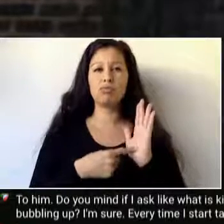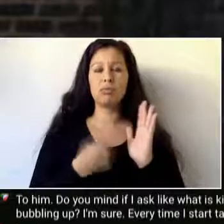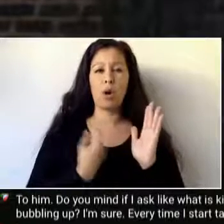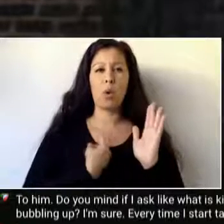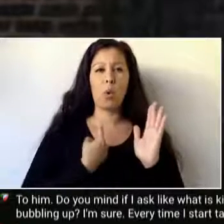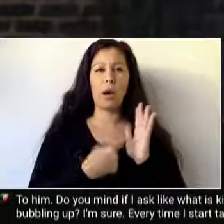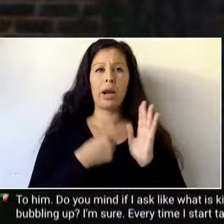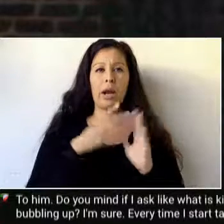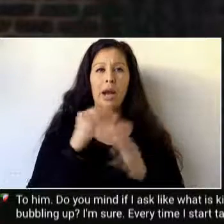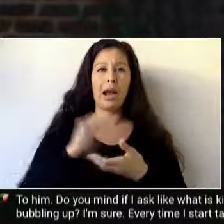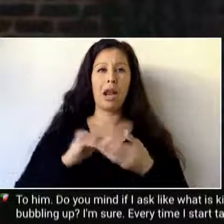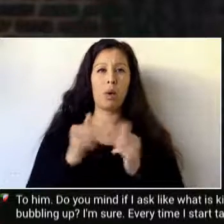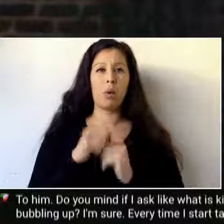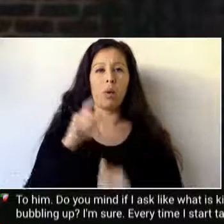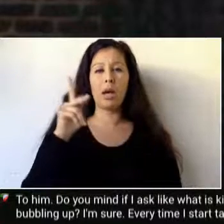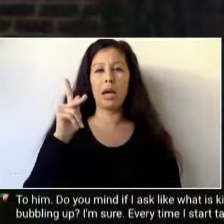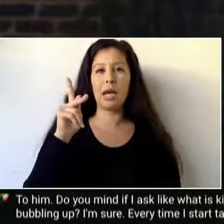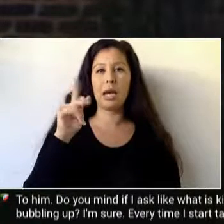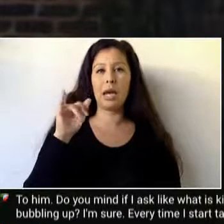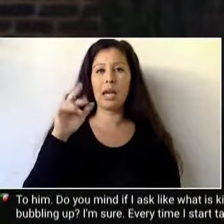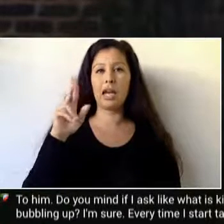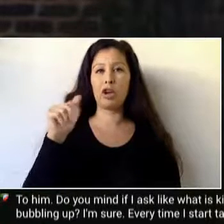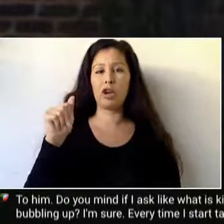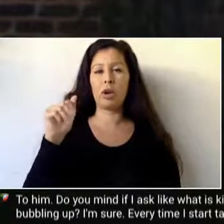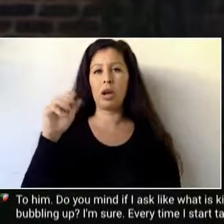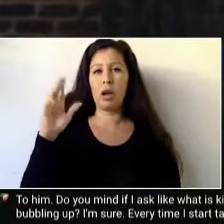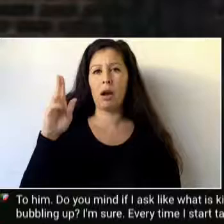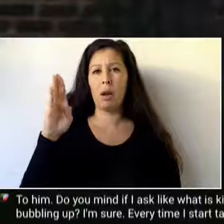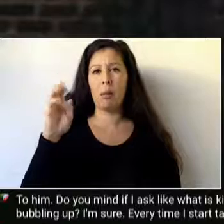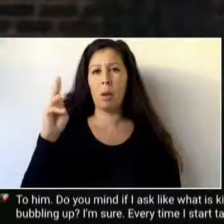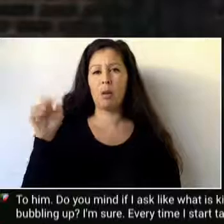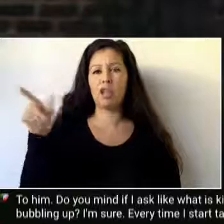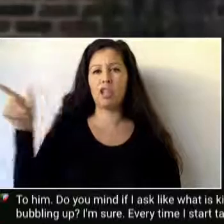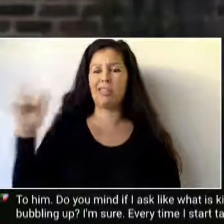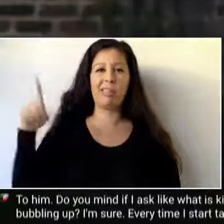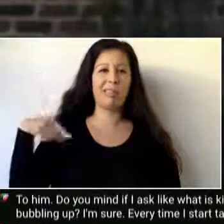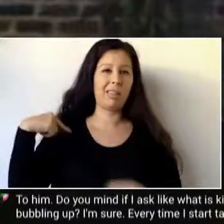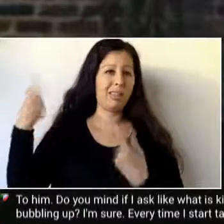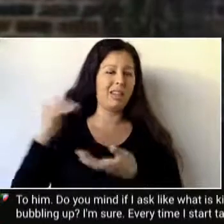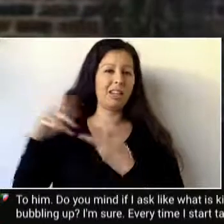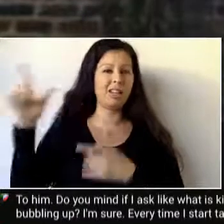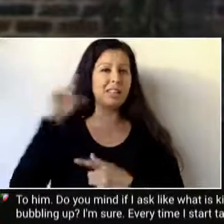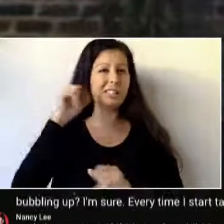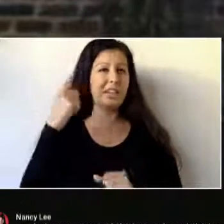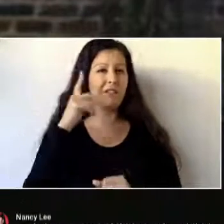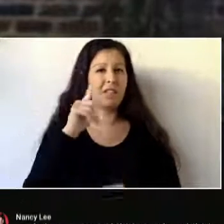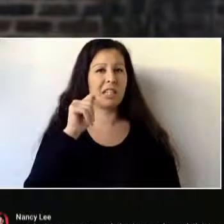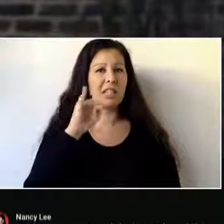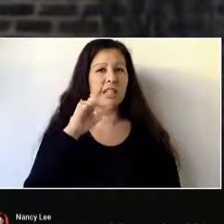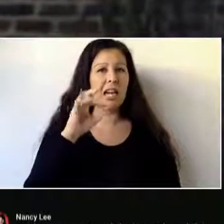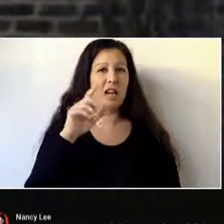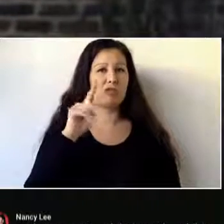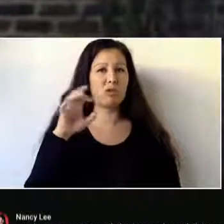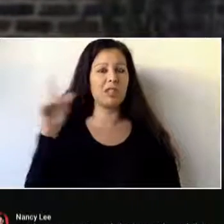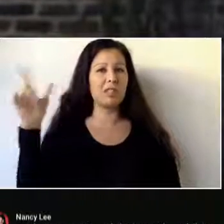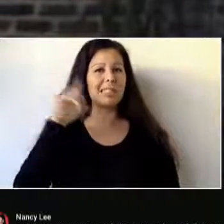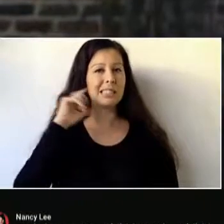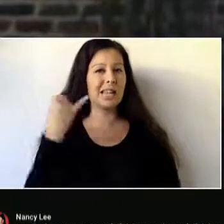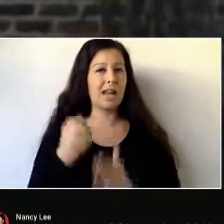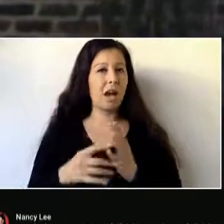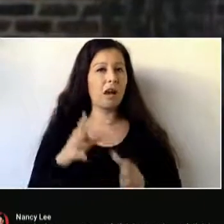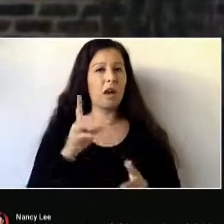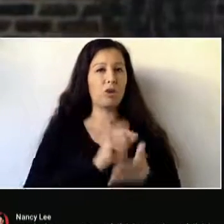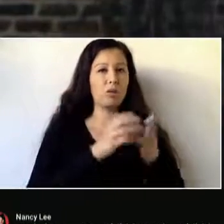solo exhibition in collaboration with Kieran Bumber. She's like a longtime collaborator of mine. She did the sound for Tidal Traces as well. She's a sound artist,